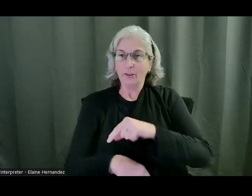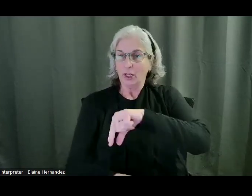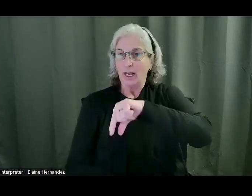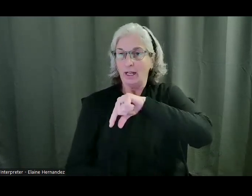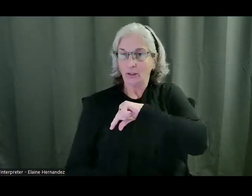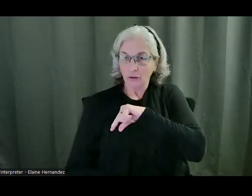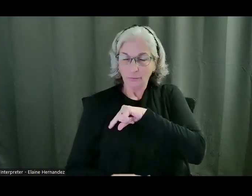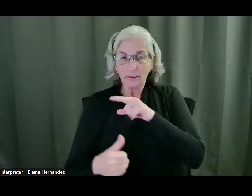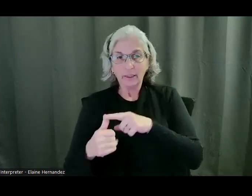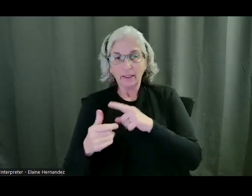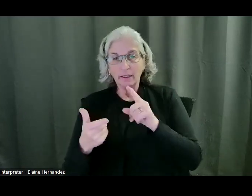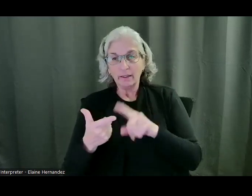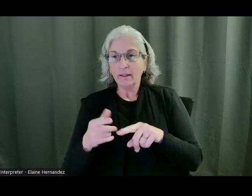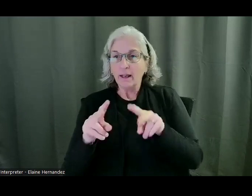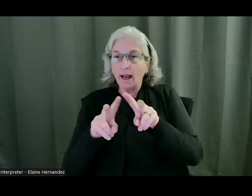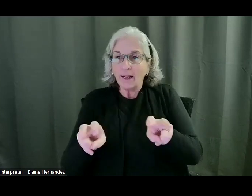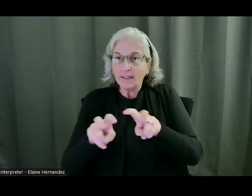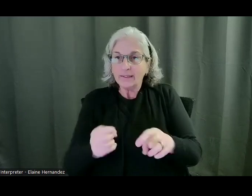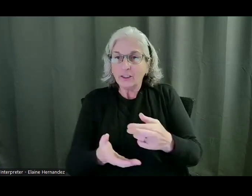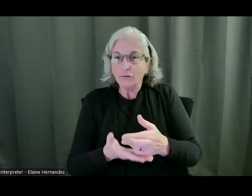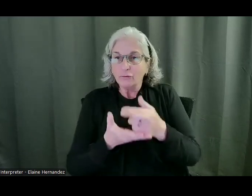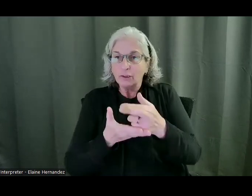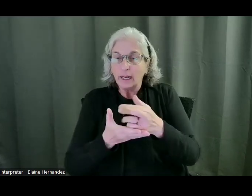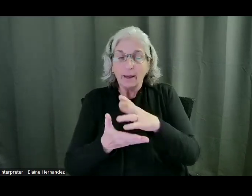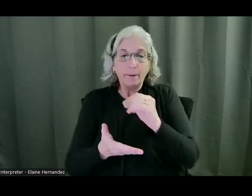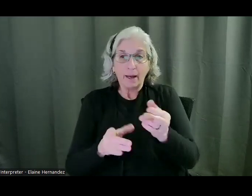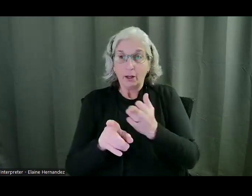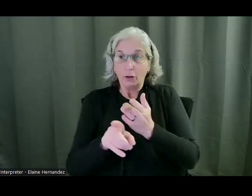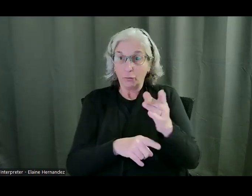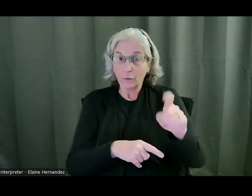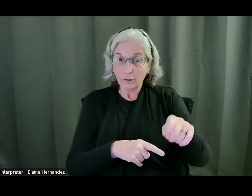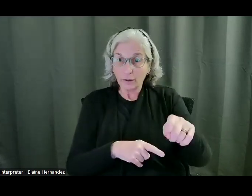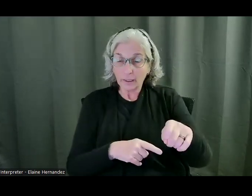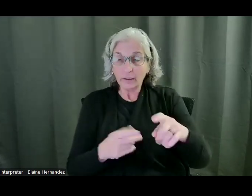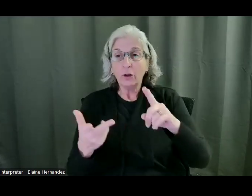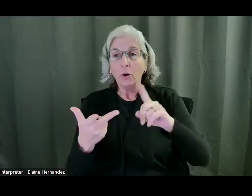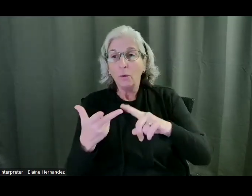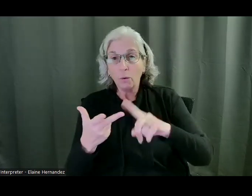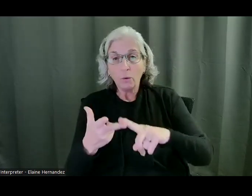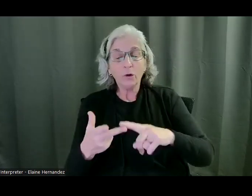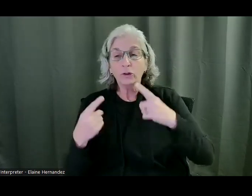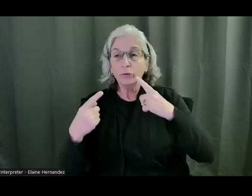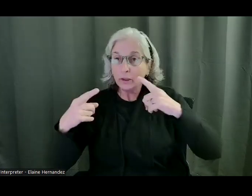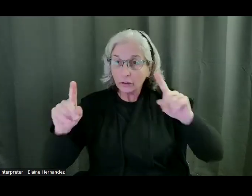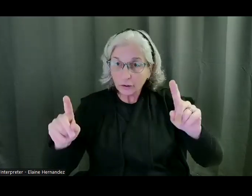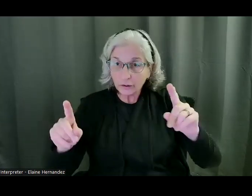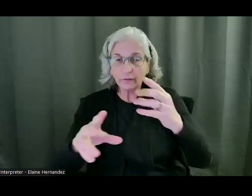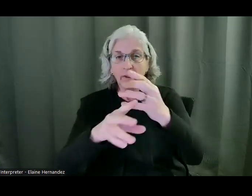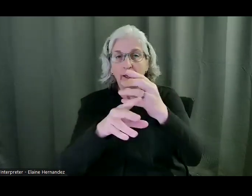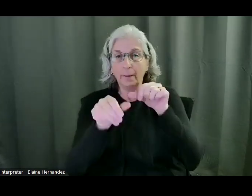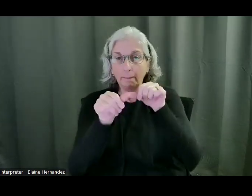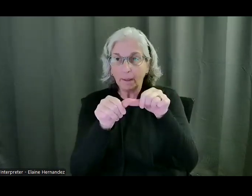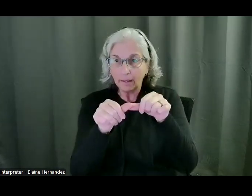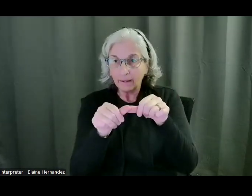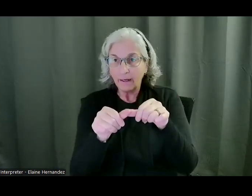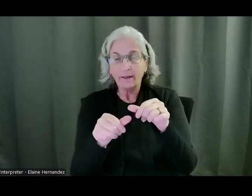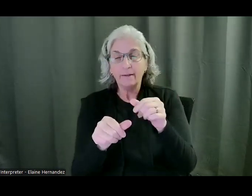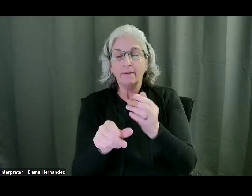and career needs, or to achieve and maintain an employment goal as established on